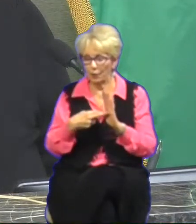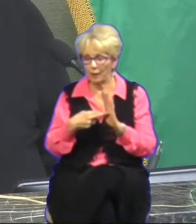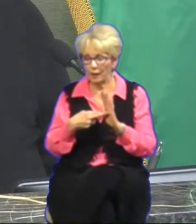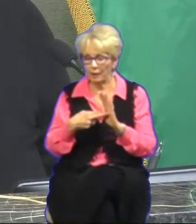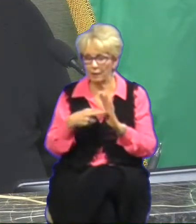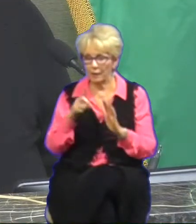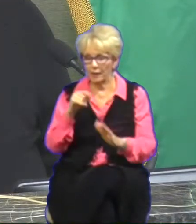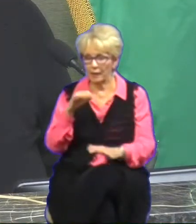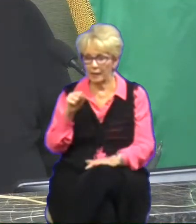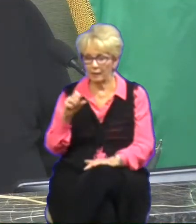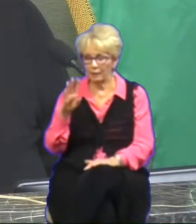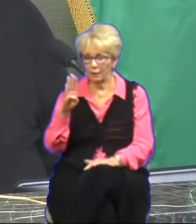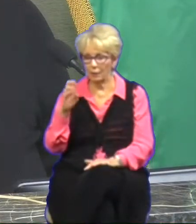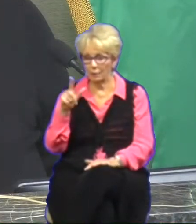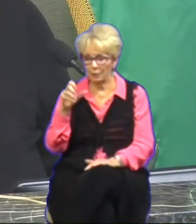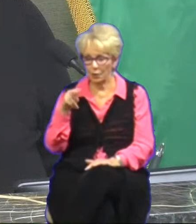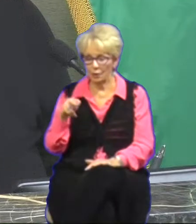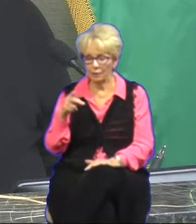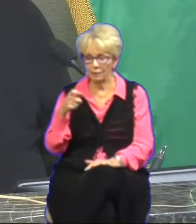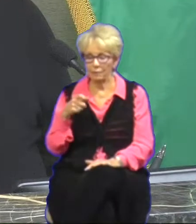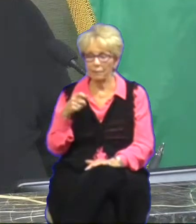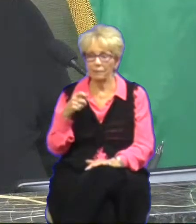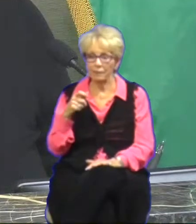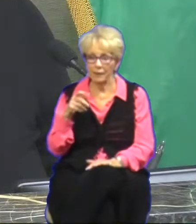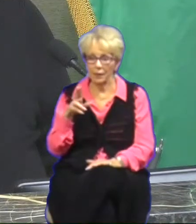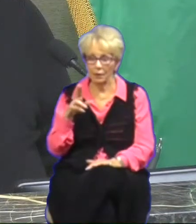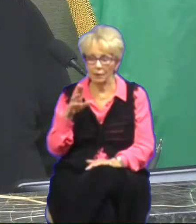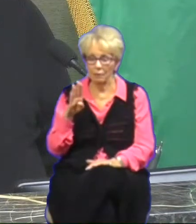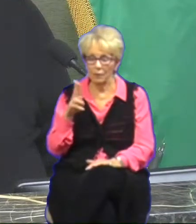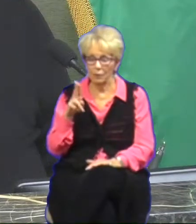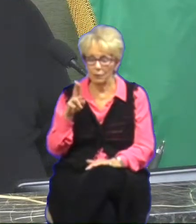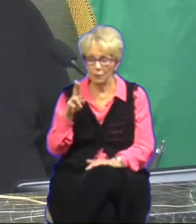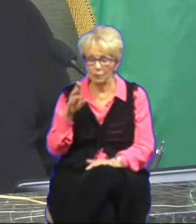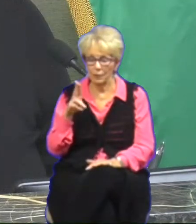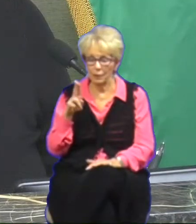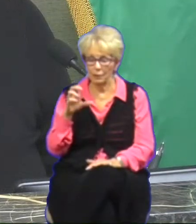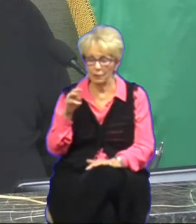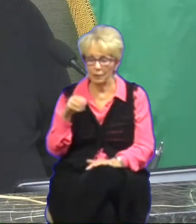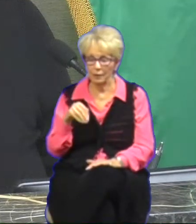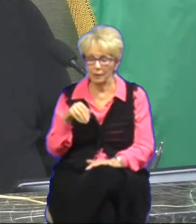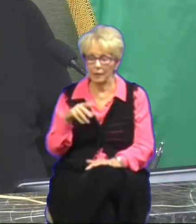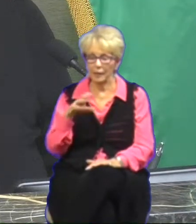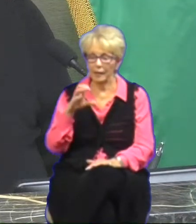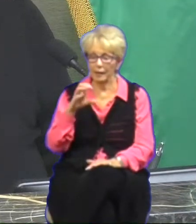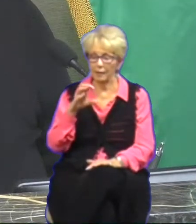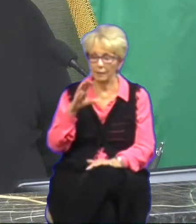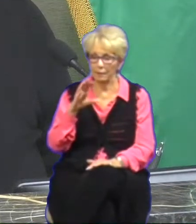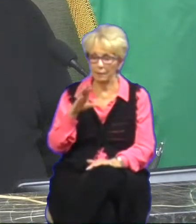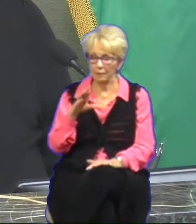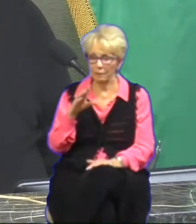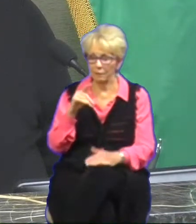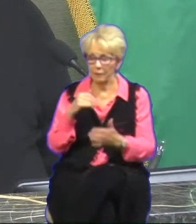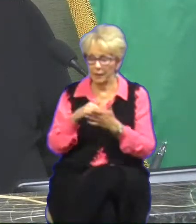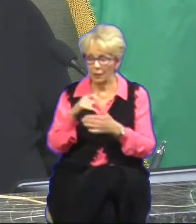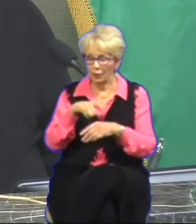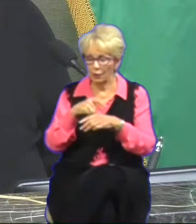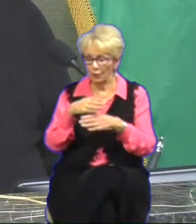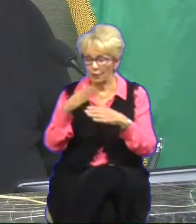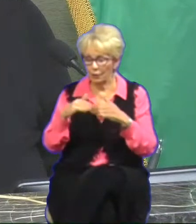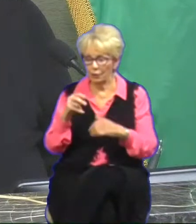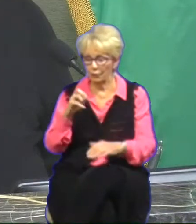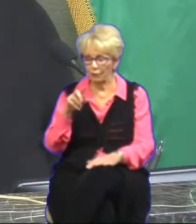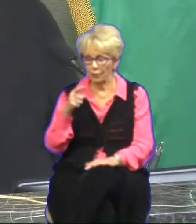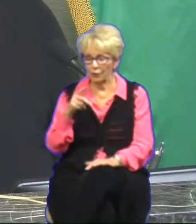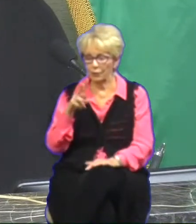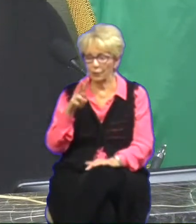David Burleson from BUCM, Gail Jones, Tricia Evans-Hunt. Those terms expire June